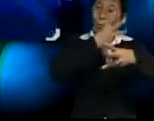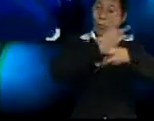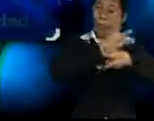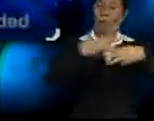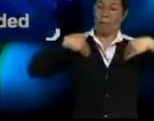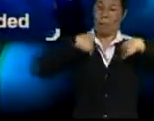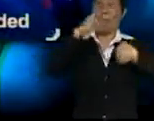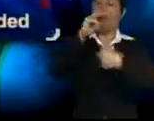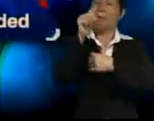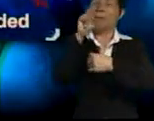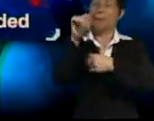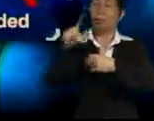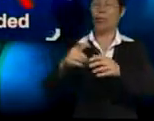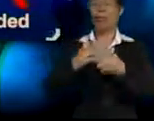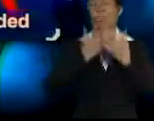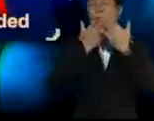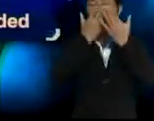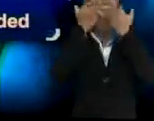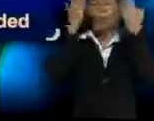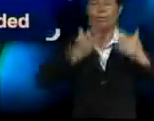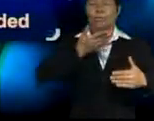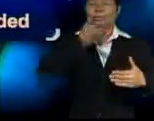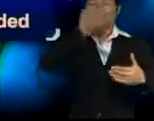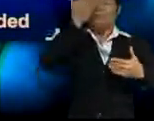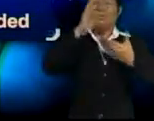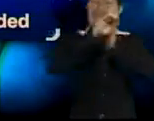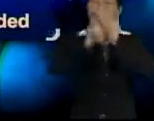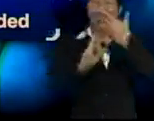Mammals are large, warm-blooded animals.